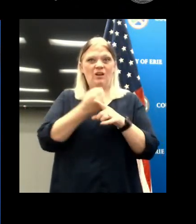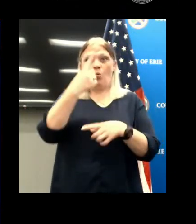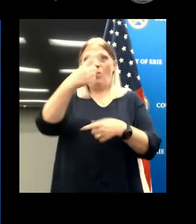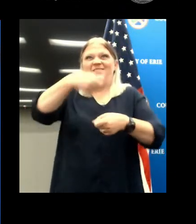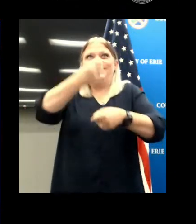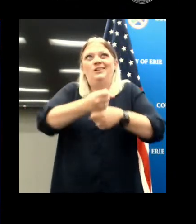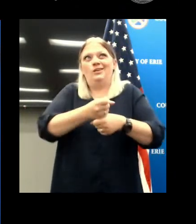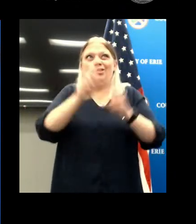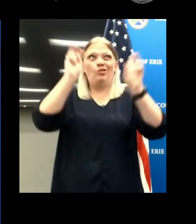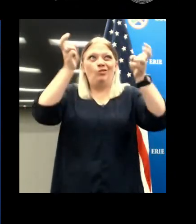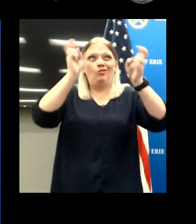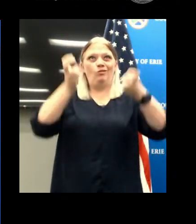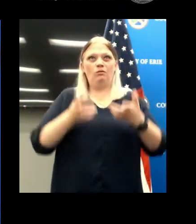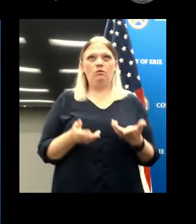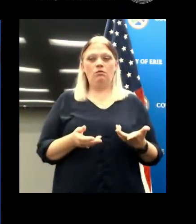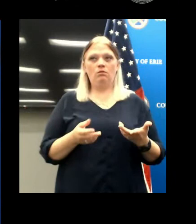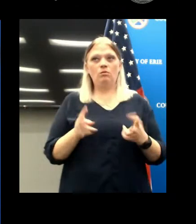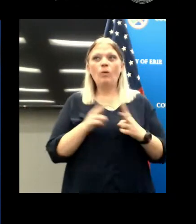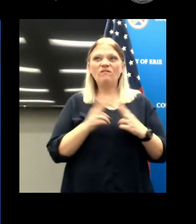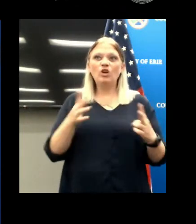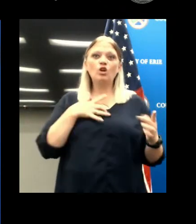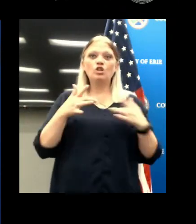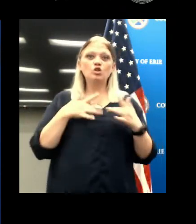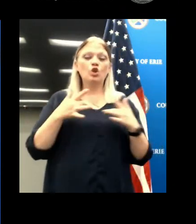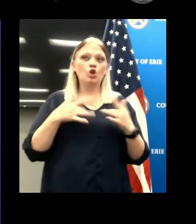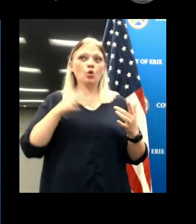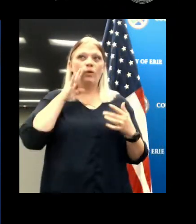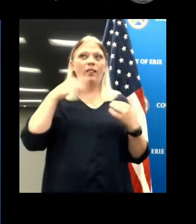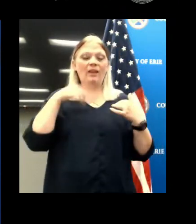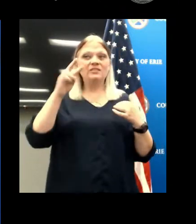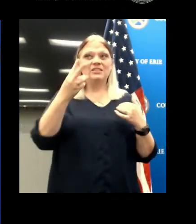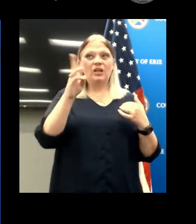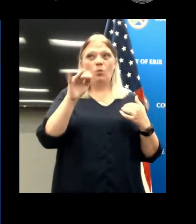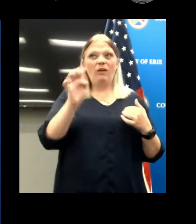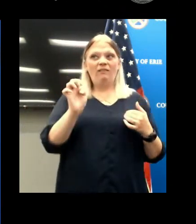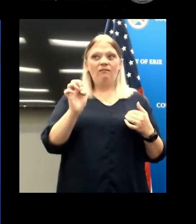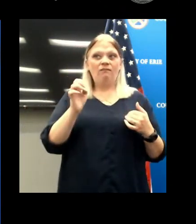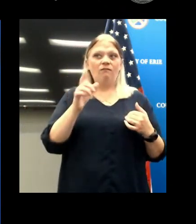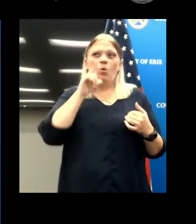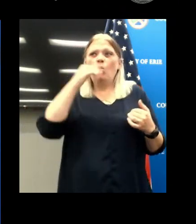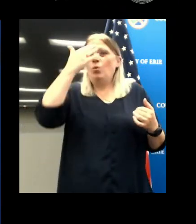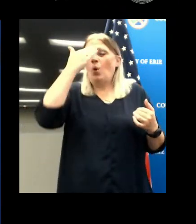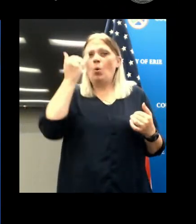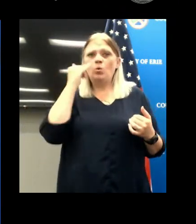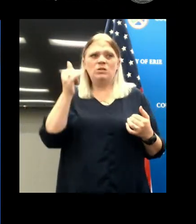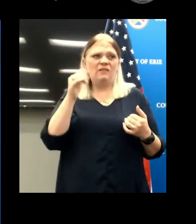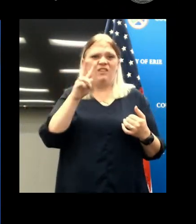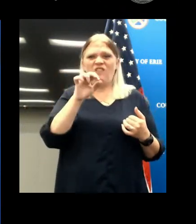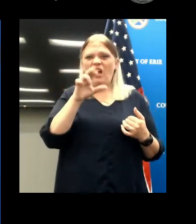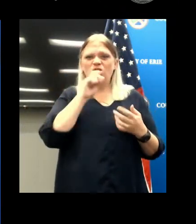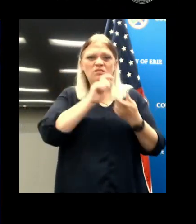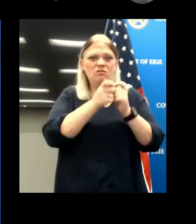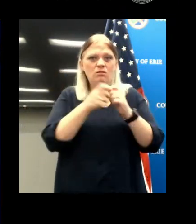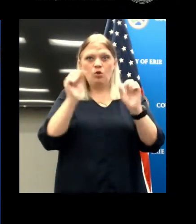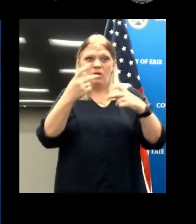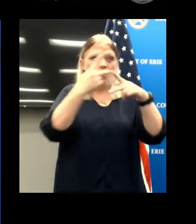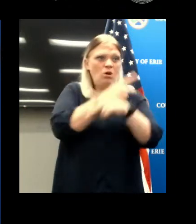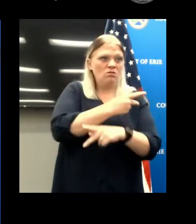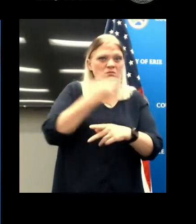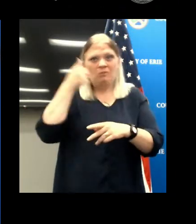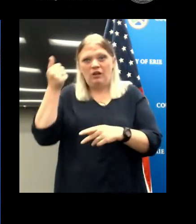mark, so to speak, yet. So I'm very concerned that we're going to have a second wave. Who knows if the virus mutates? Could be worse, could be